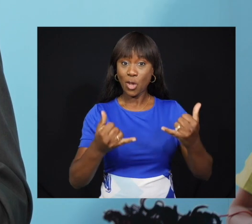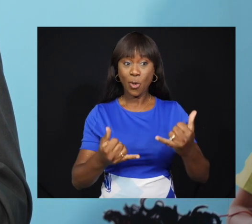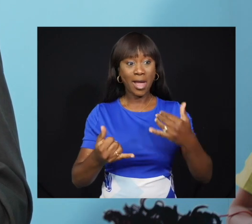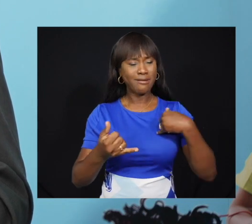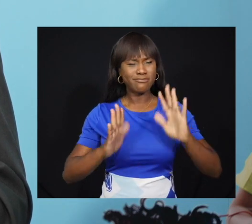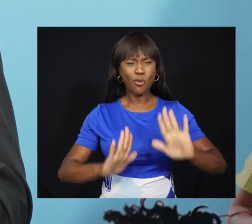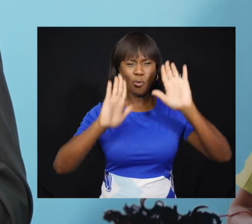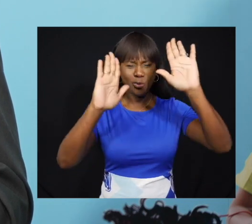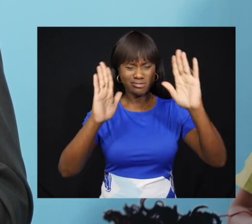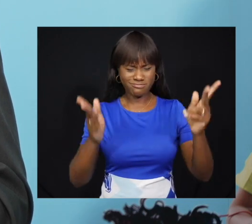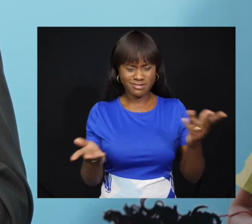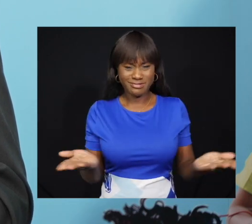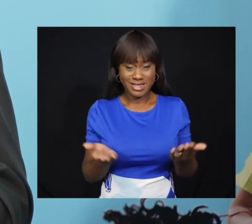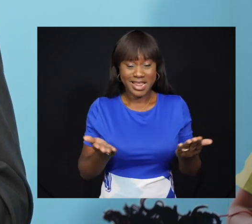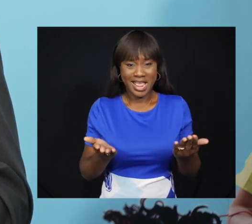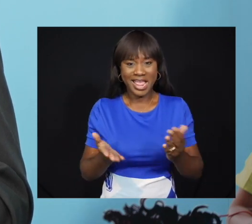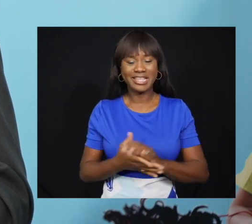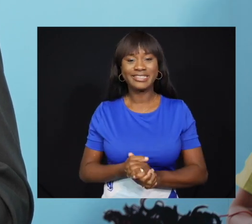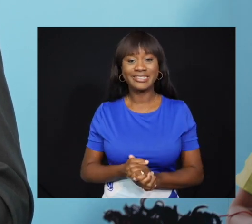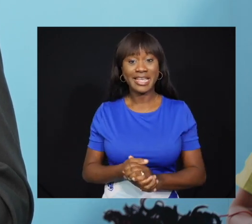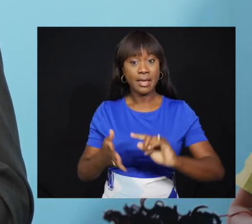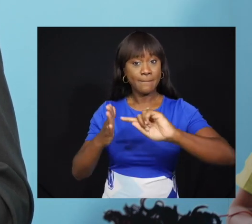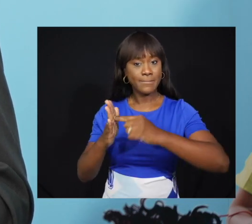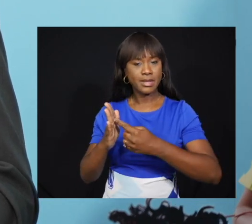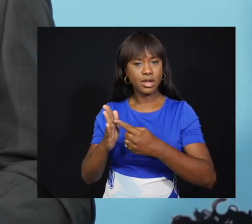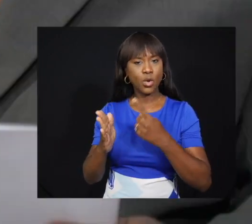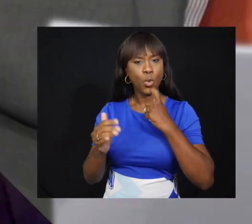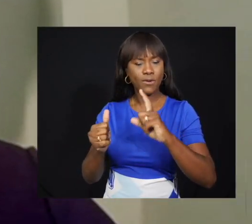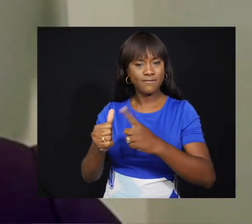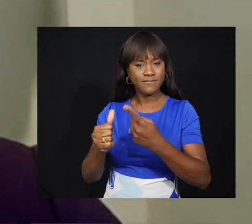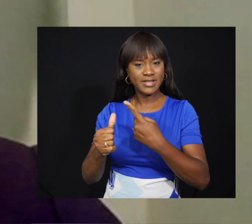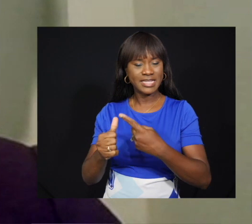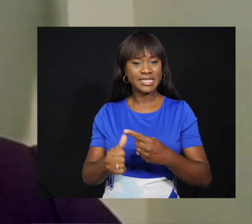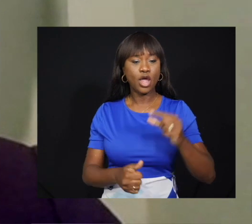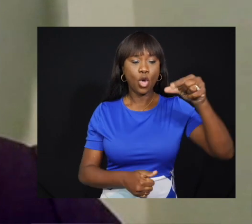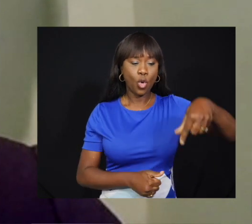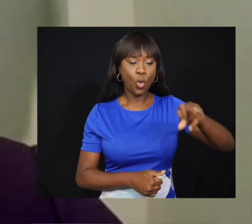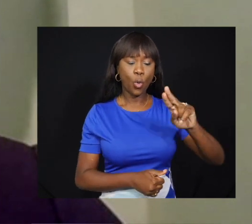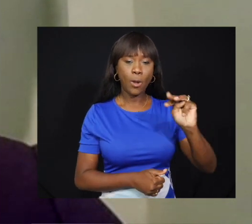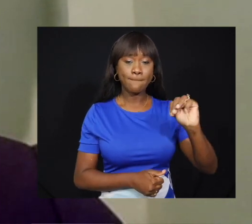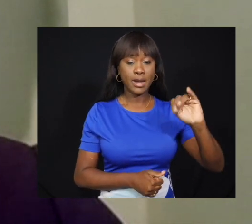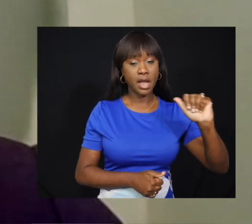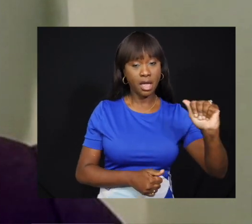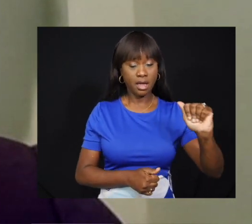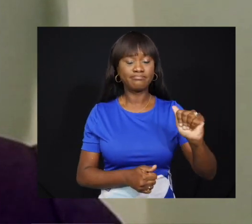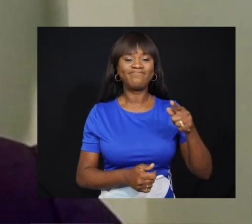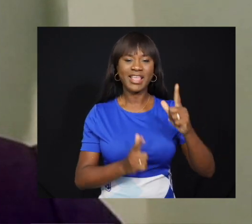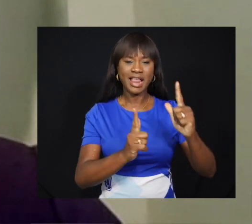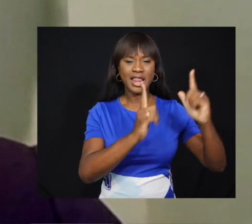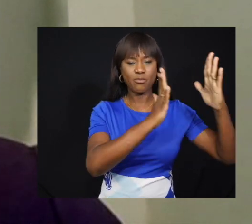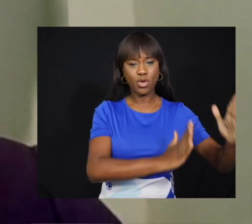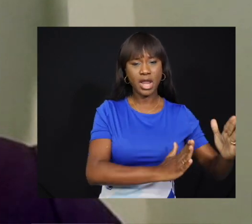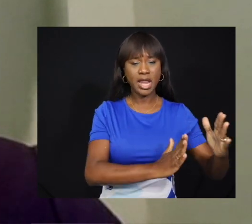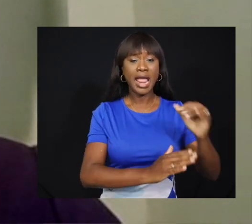panel assembled for this presentation. We'll begin by introducing Ms. Sherilyn Kwamina-Batiste, Librarian, Digital and